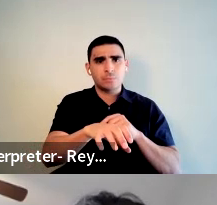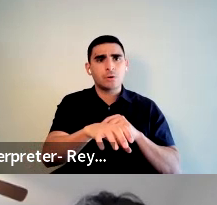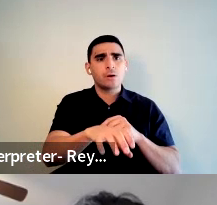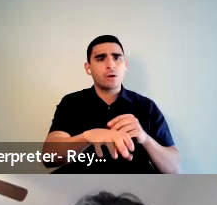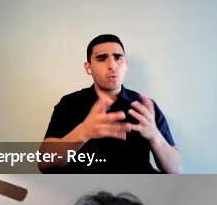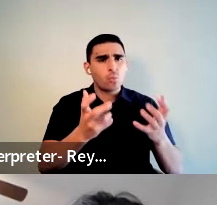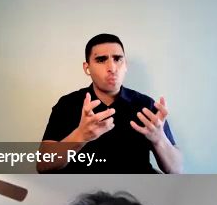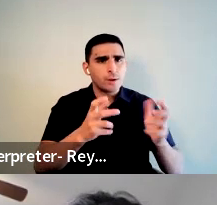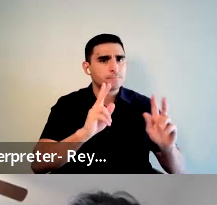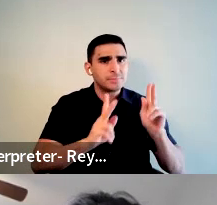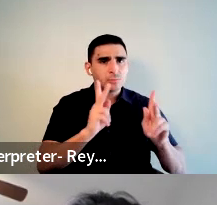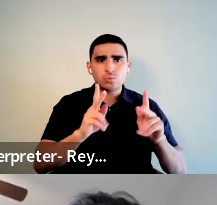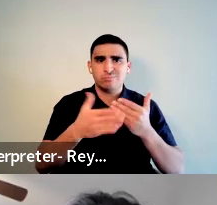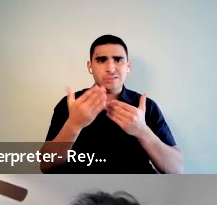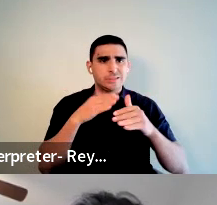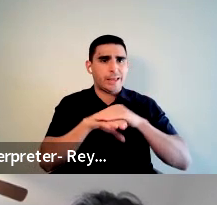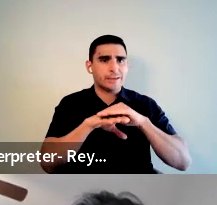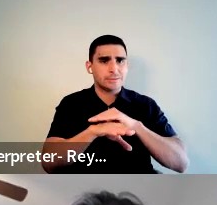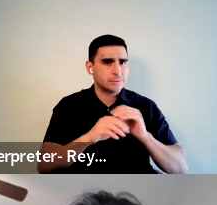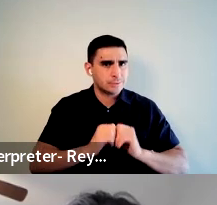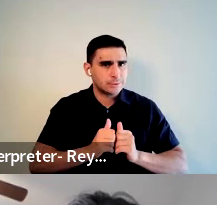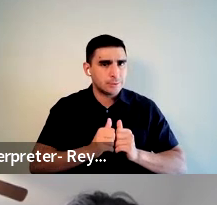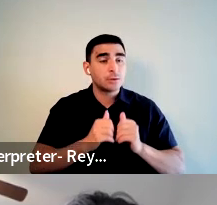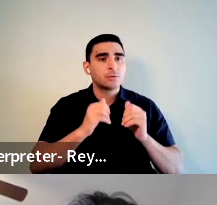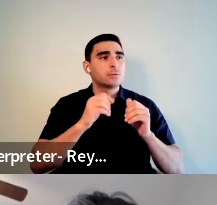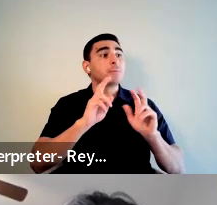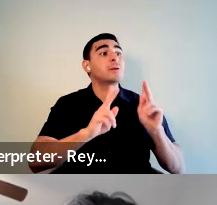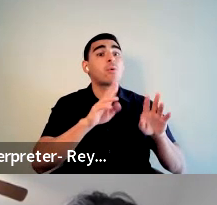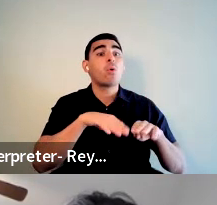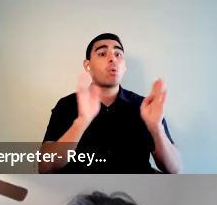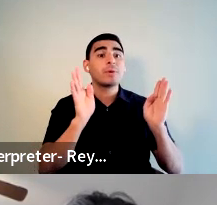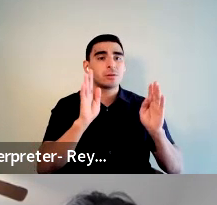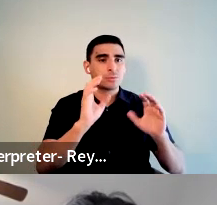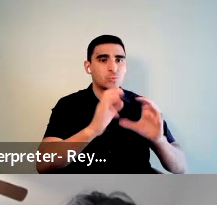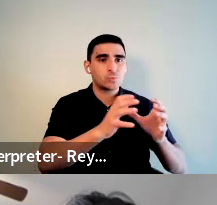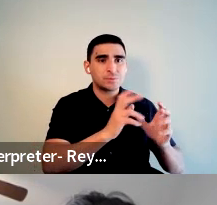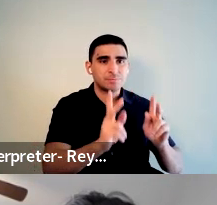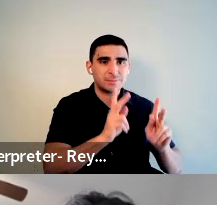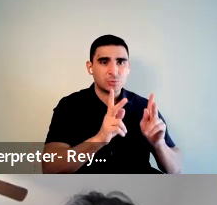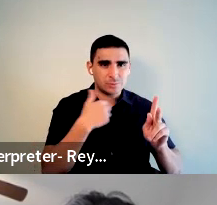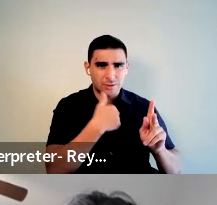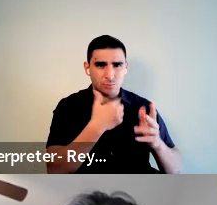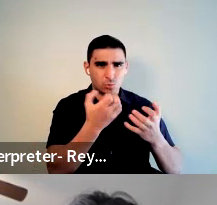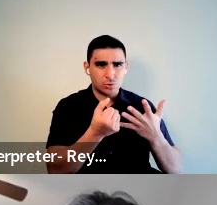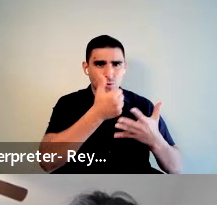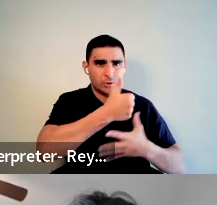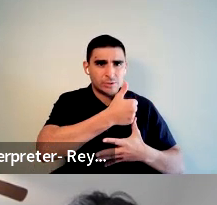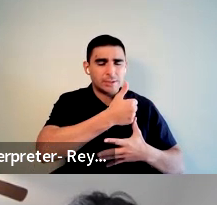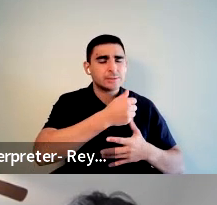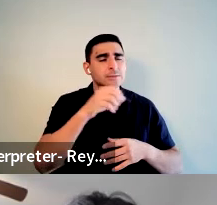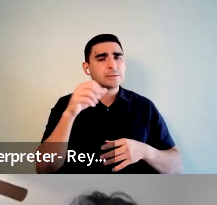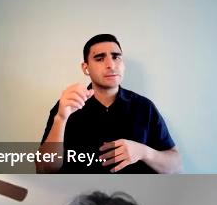really accessible and open to all of our priority populations that we've talked about? And so how is it easy for people